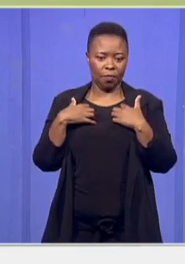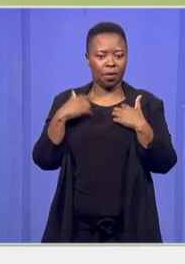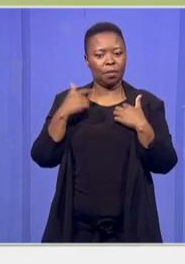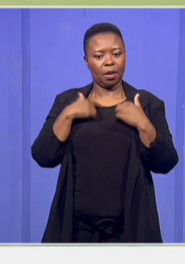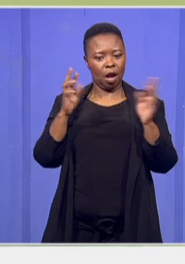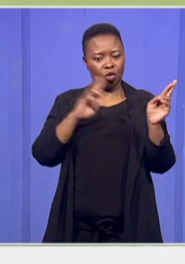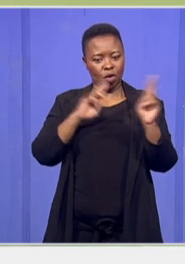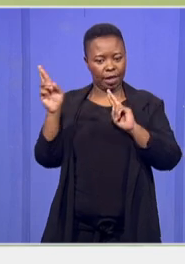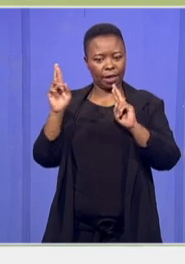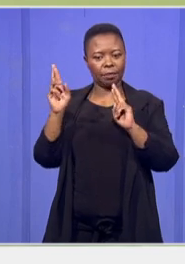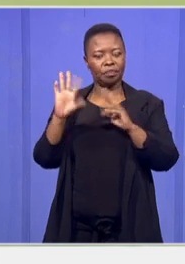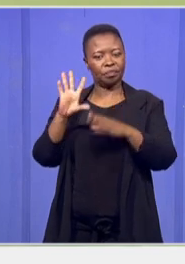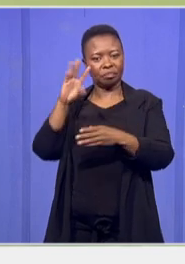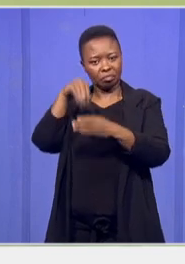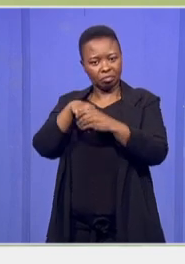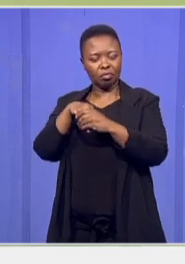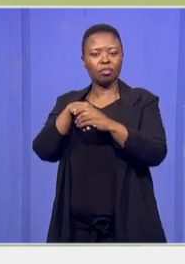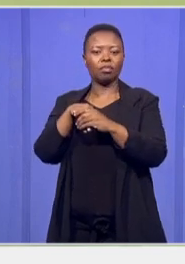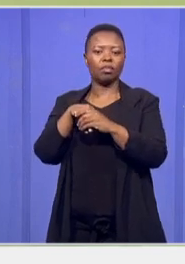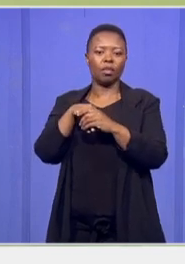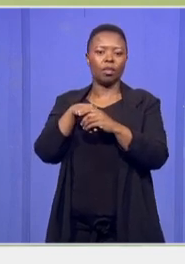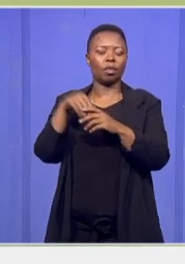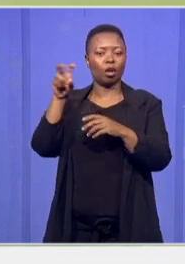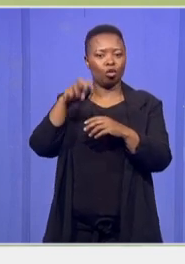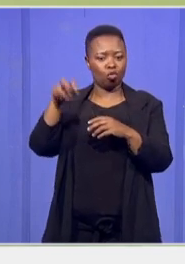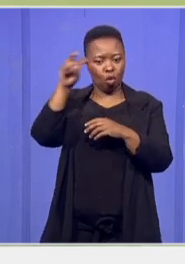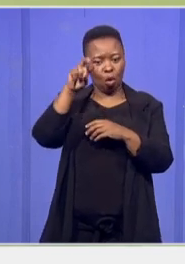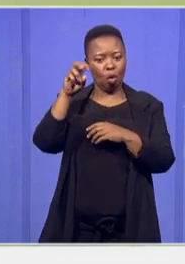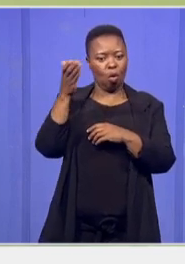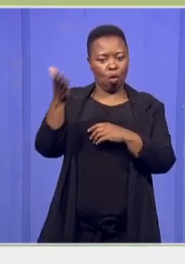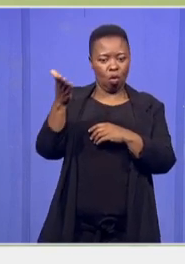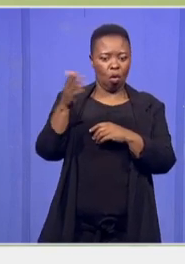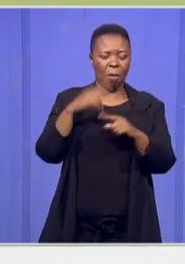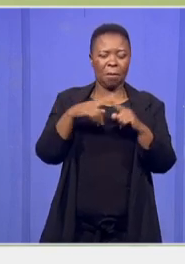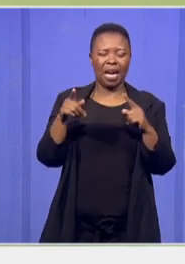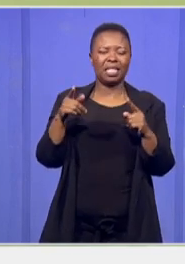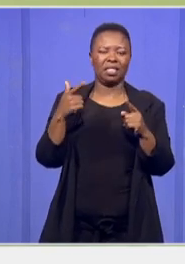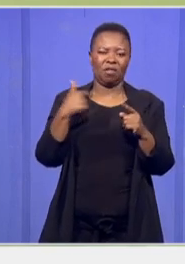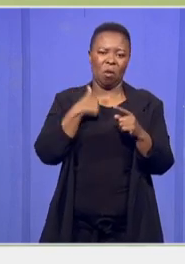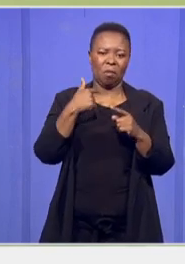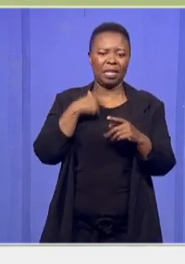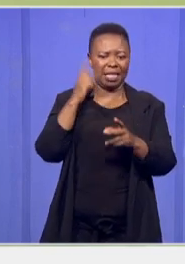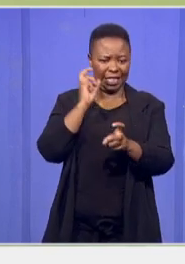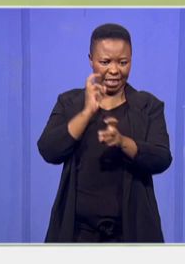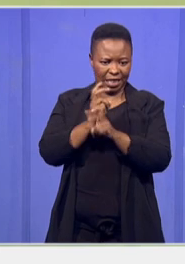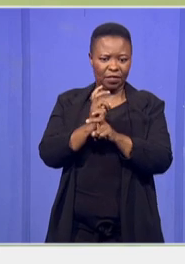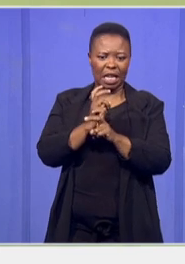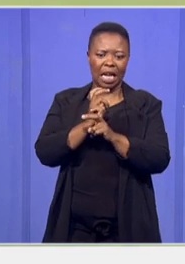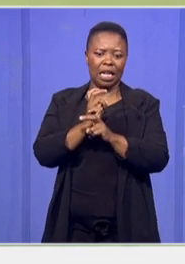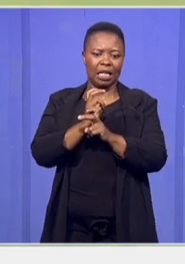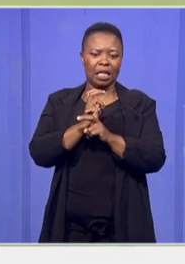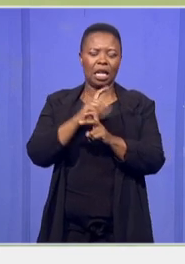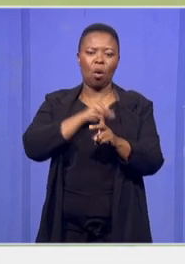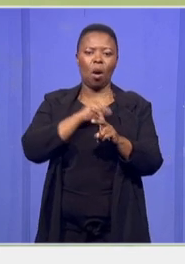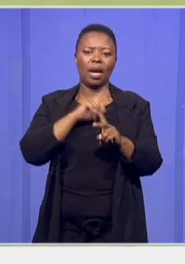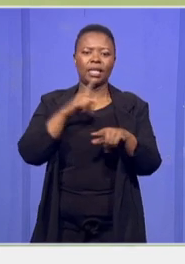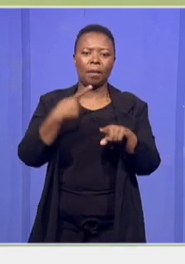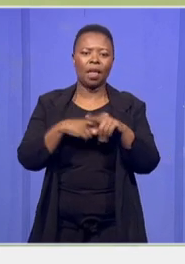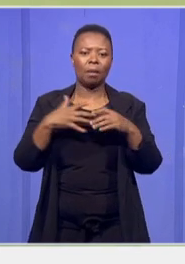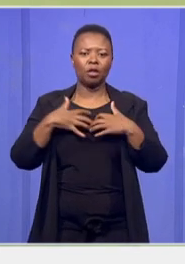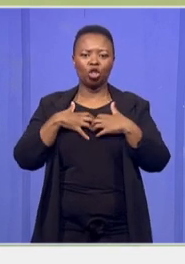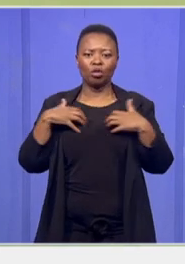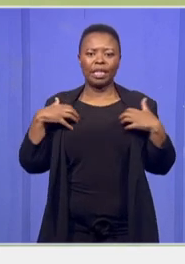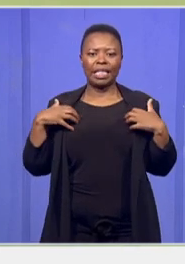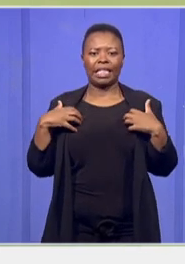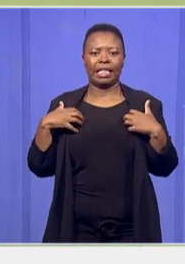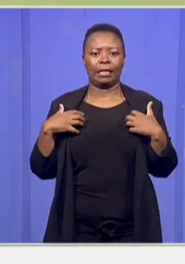Tour again. But it's very difficult for me, like, because of the stress sometimes of